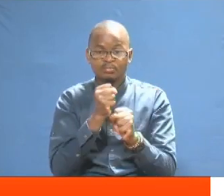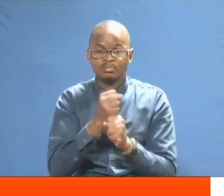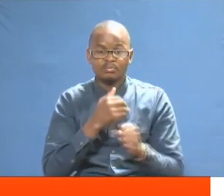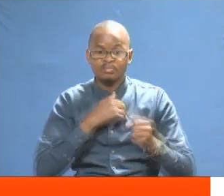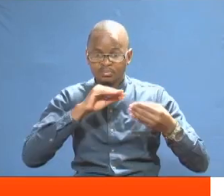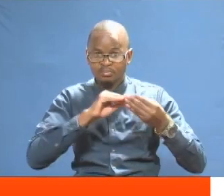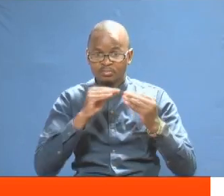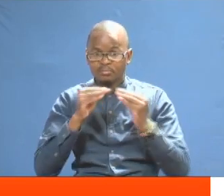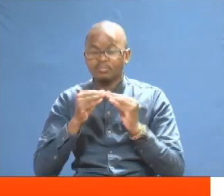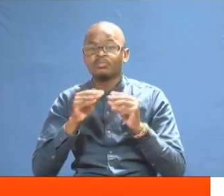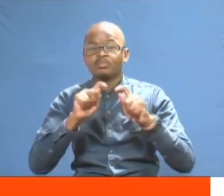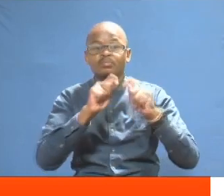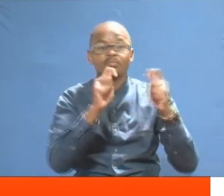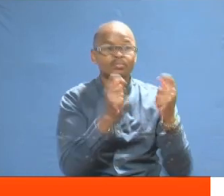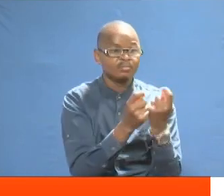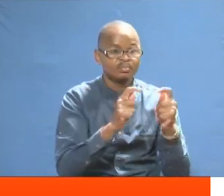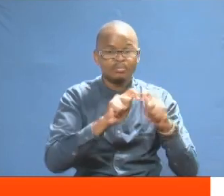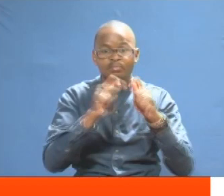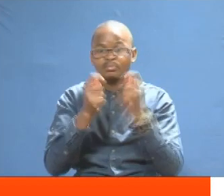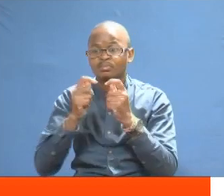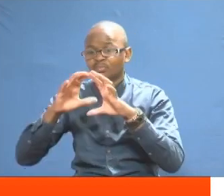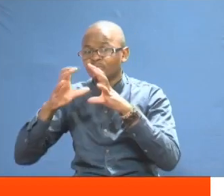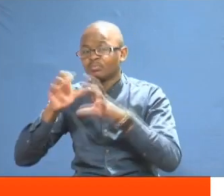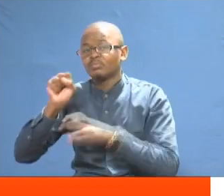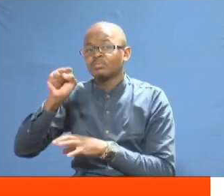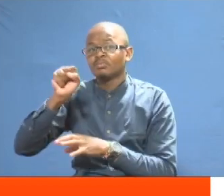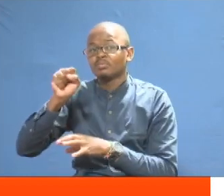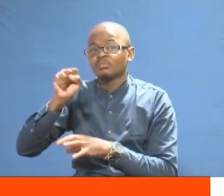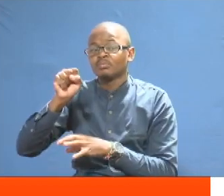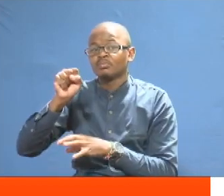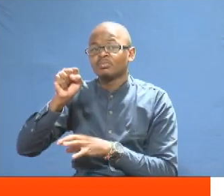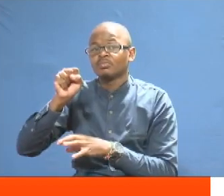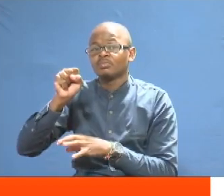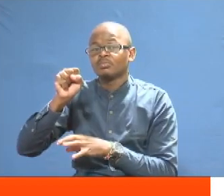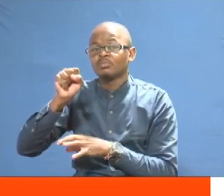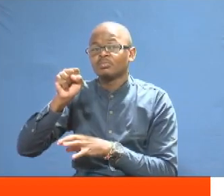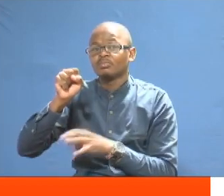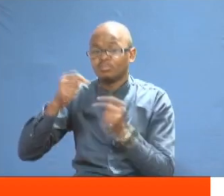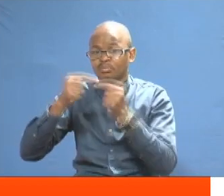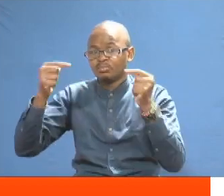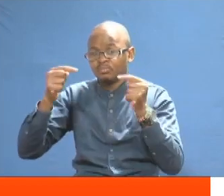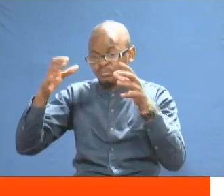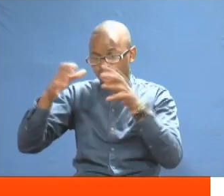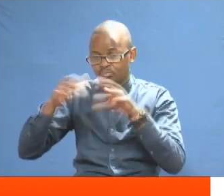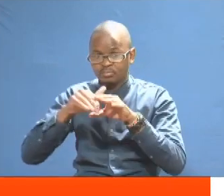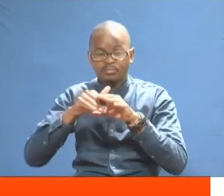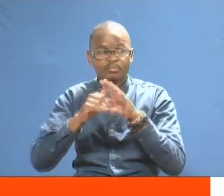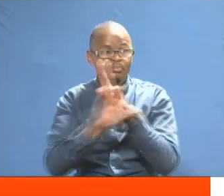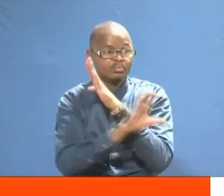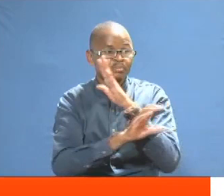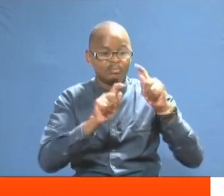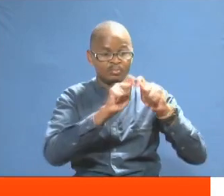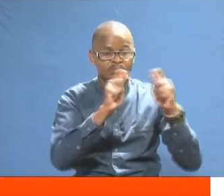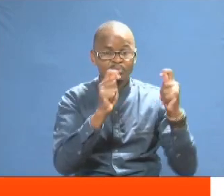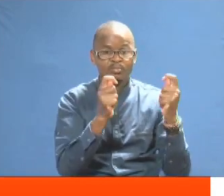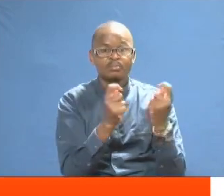have created ethnic conclaves or politically patronage parties across the country, where tribal